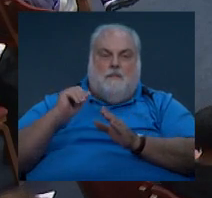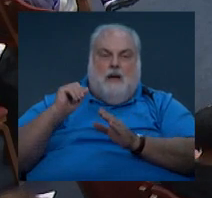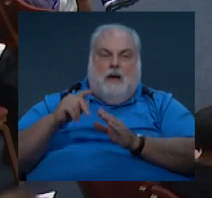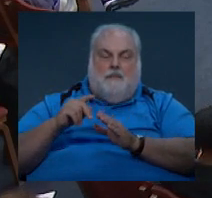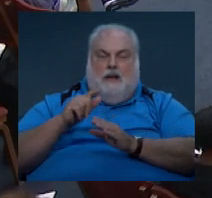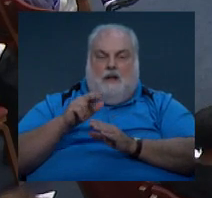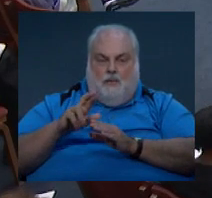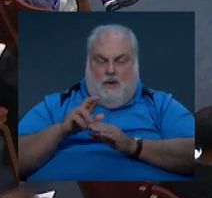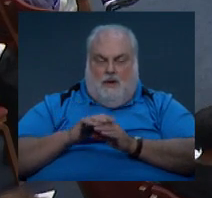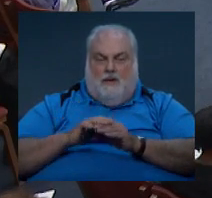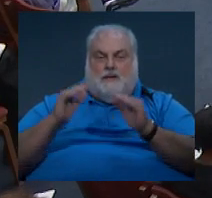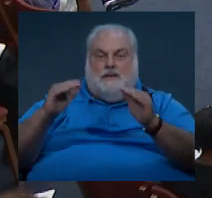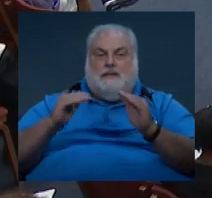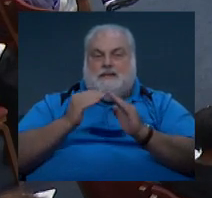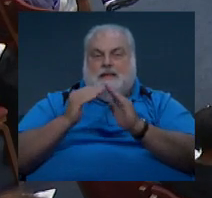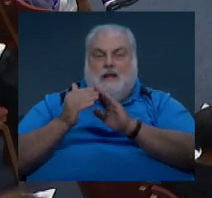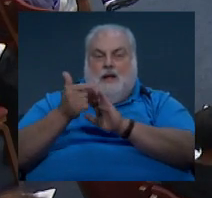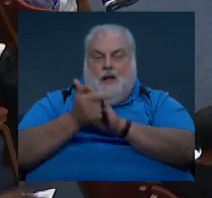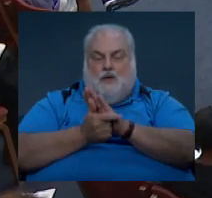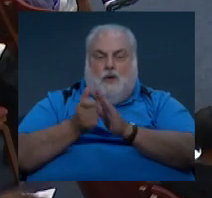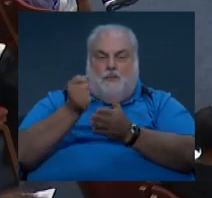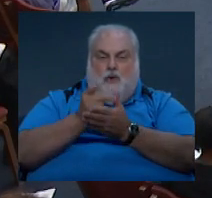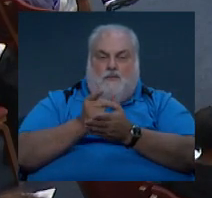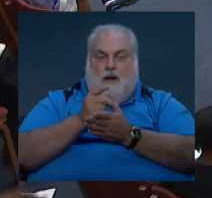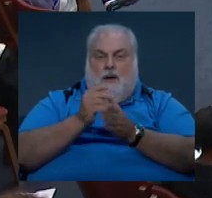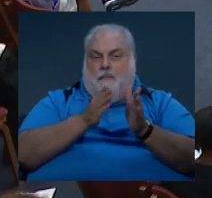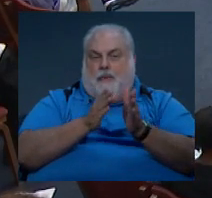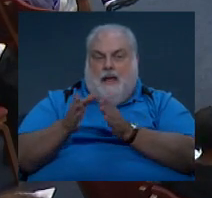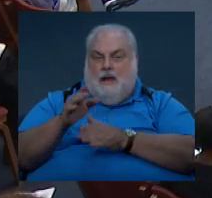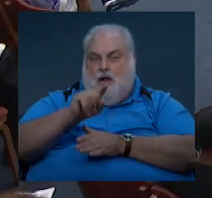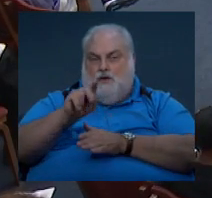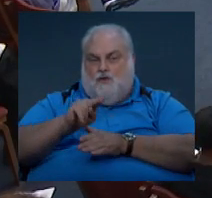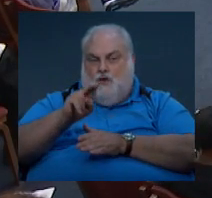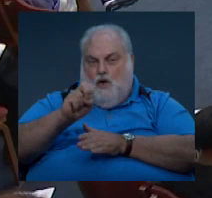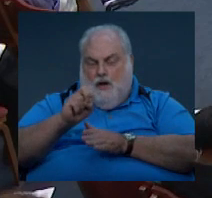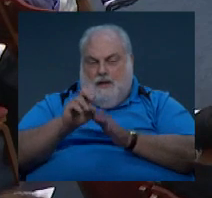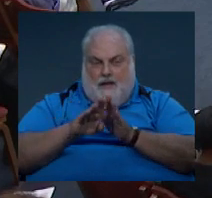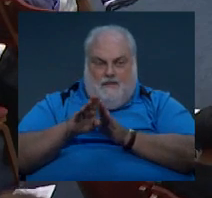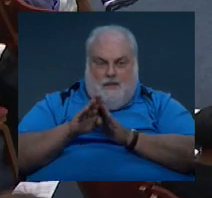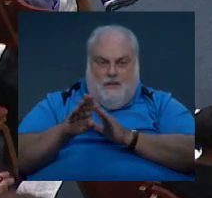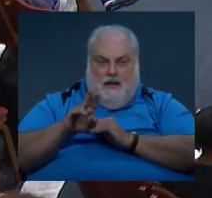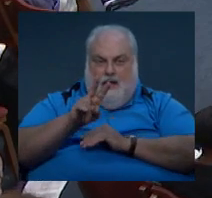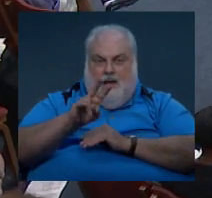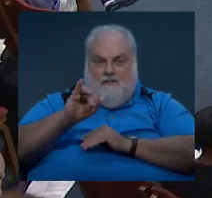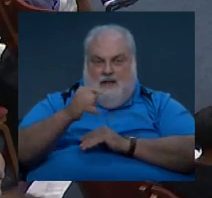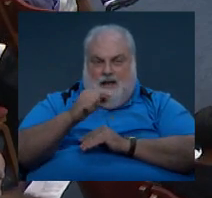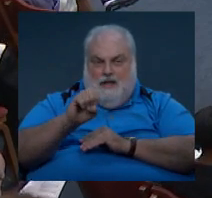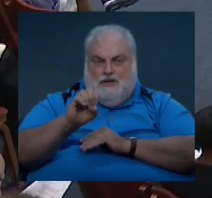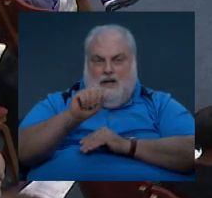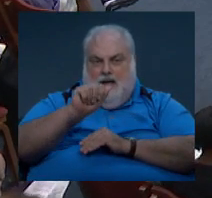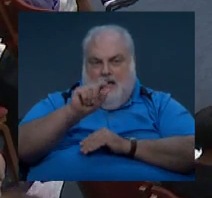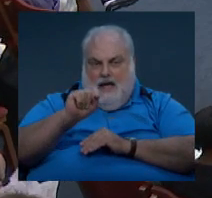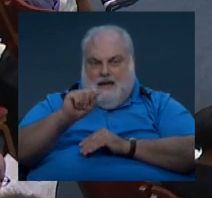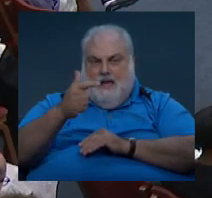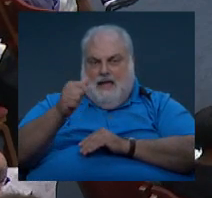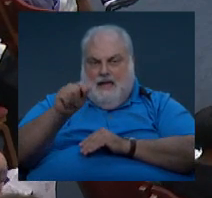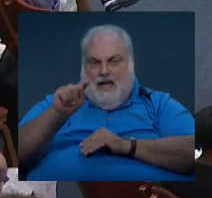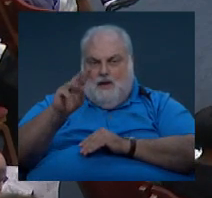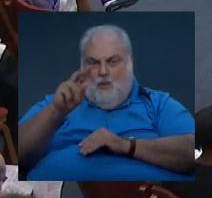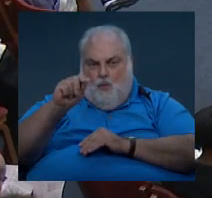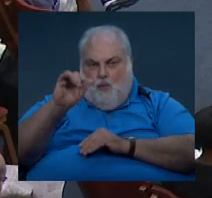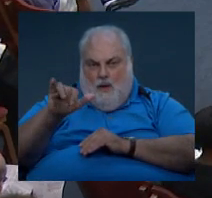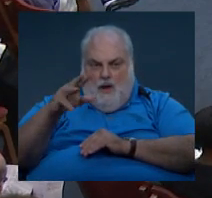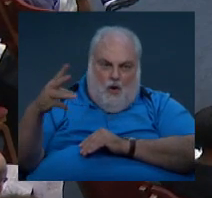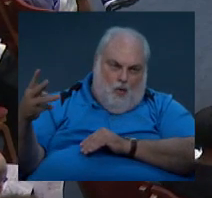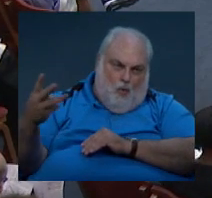for the purposes, an ordinance to approve a planned zoning development, establish a planned residential district titled Village at Gateway, long form PRD,